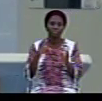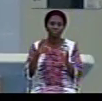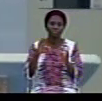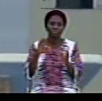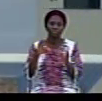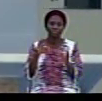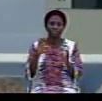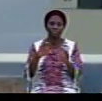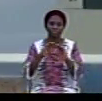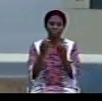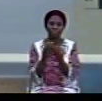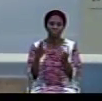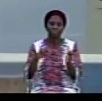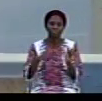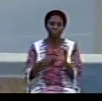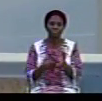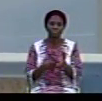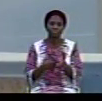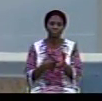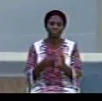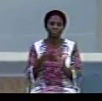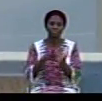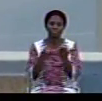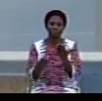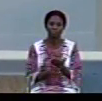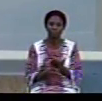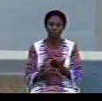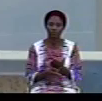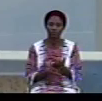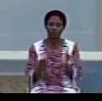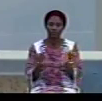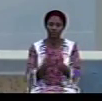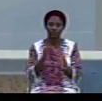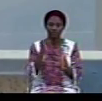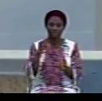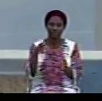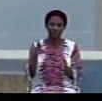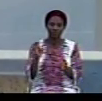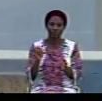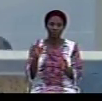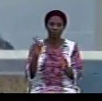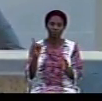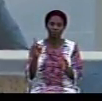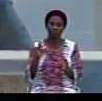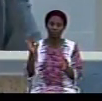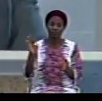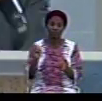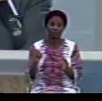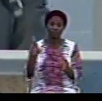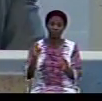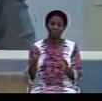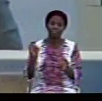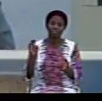all other crusades from Cannes, that is Reverend Boyejo, is in the house.